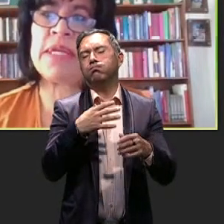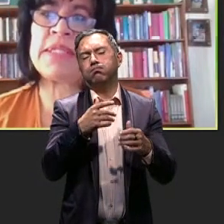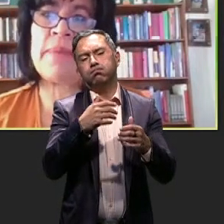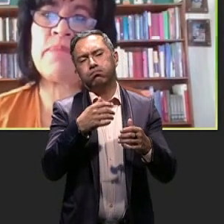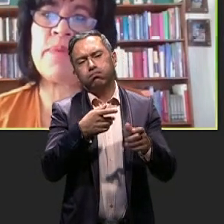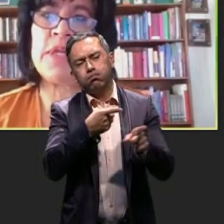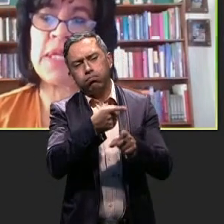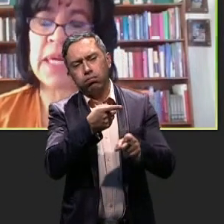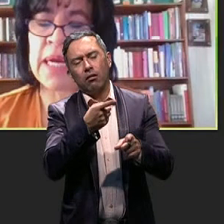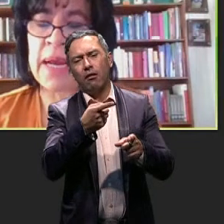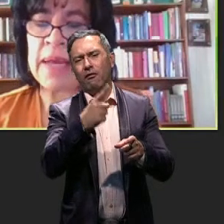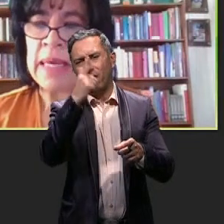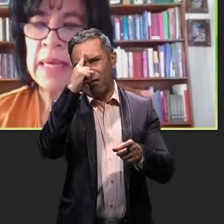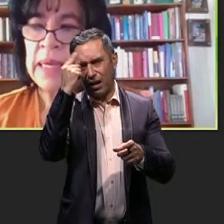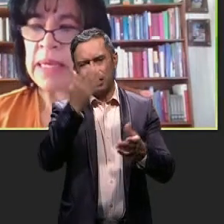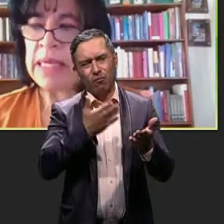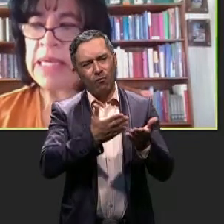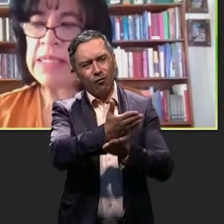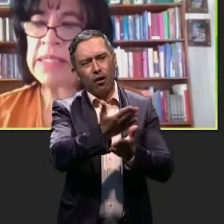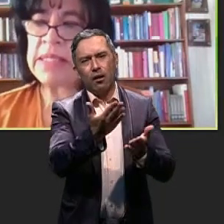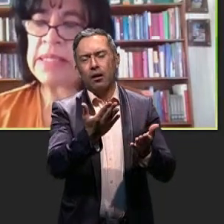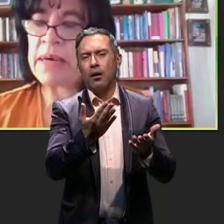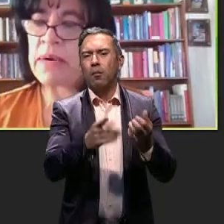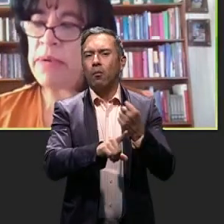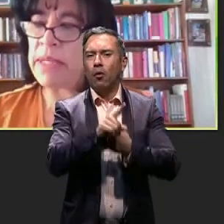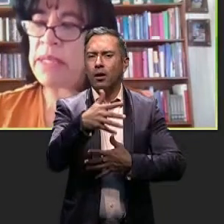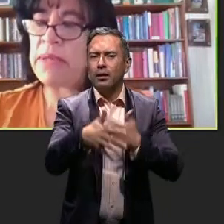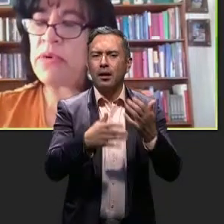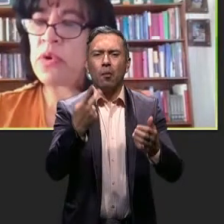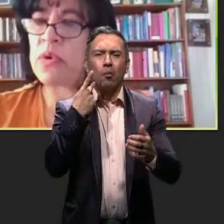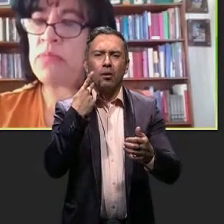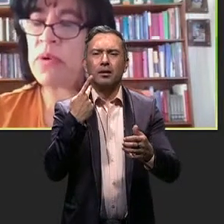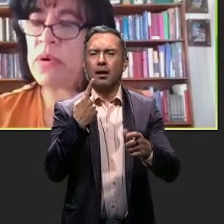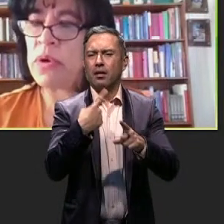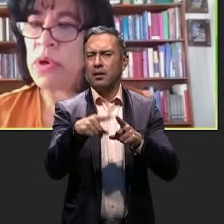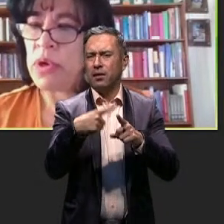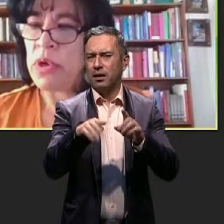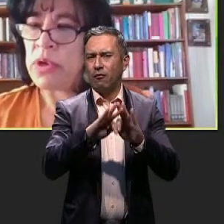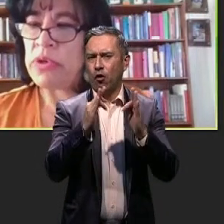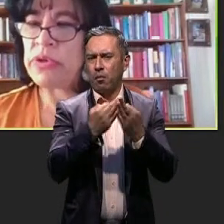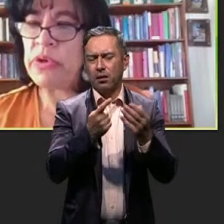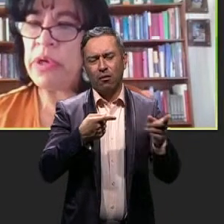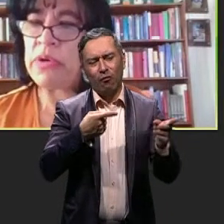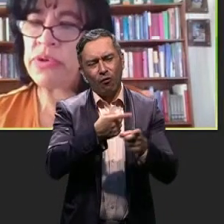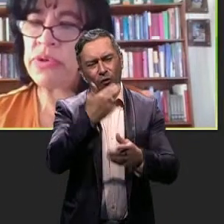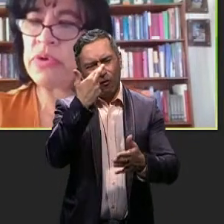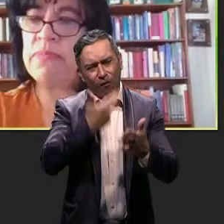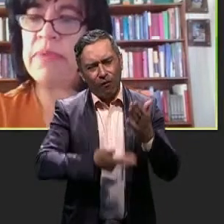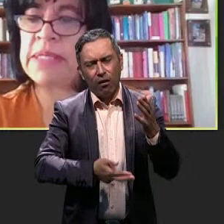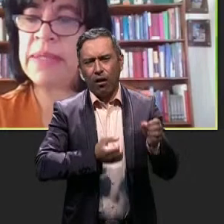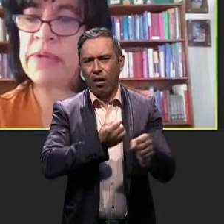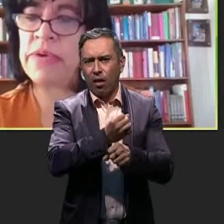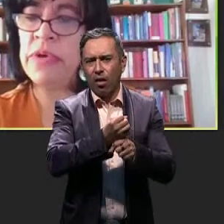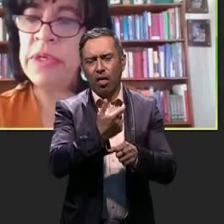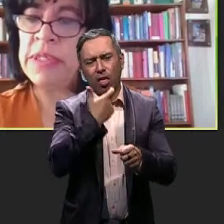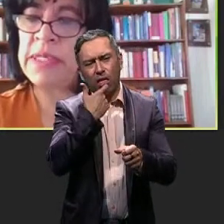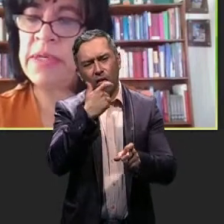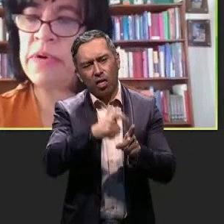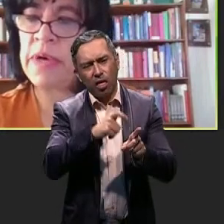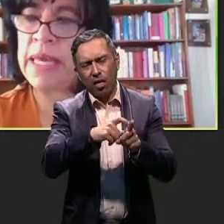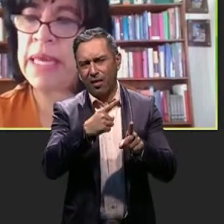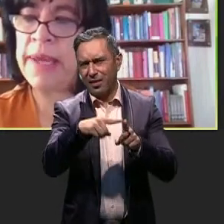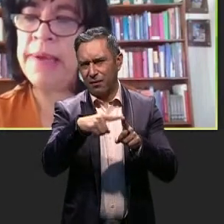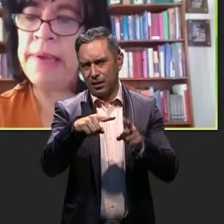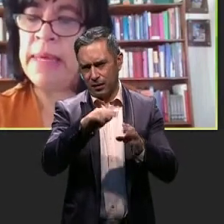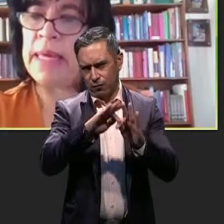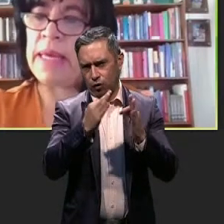exposed to different ways of political violence. You could say that there's practically no women that have not been exposed, and this